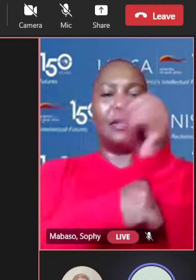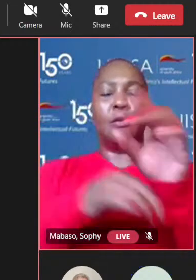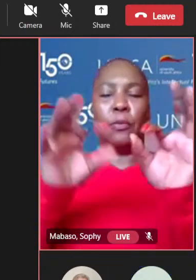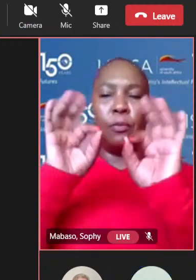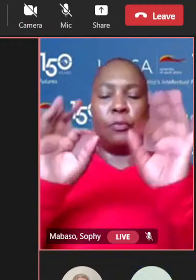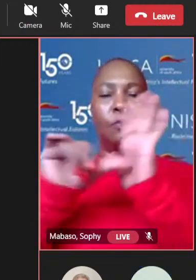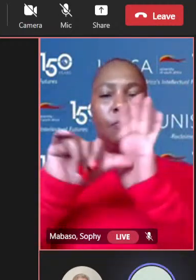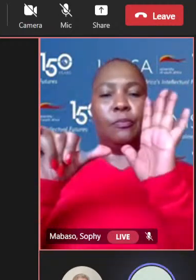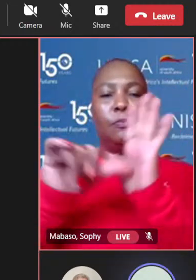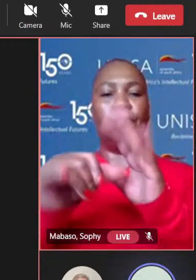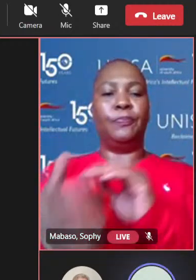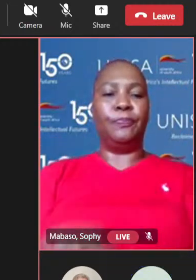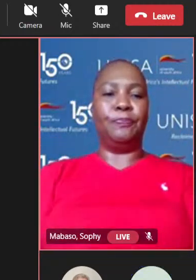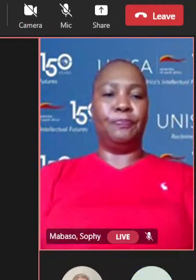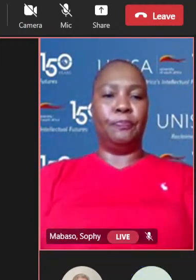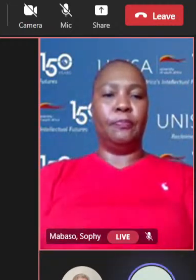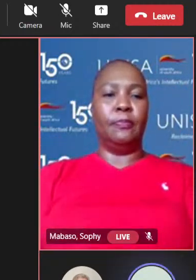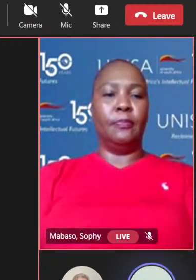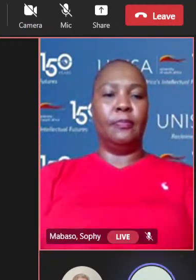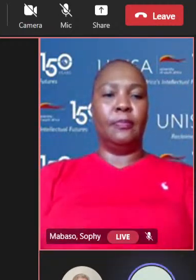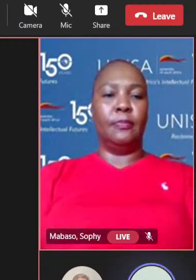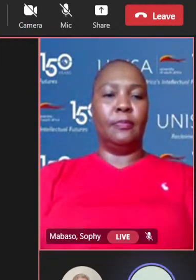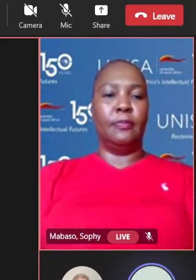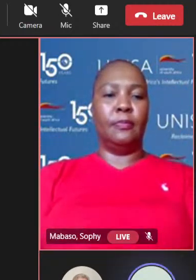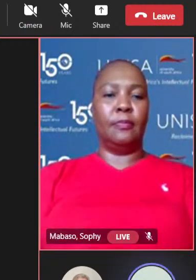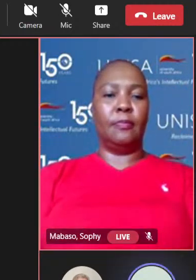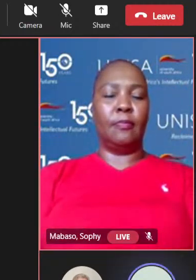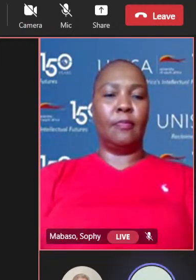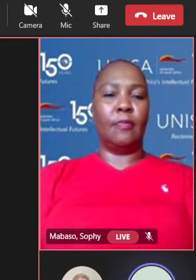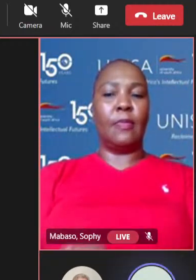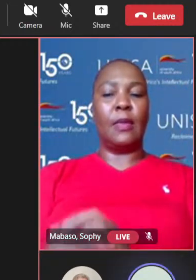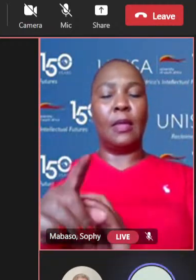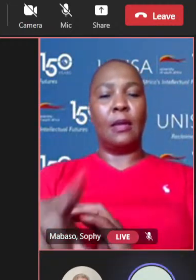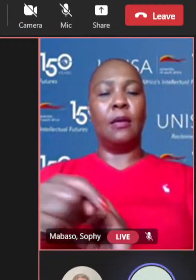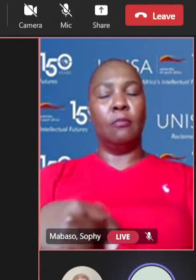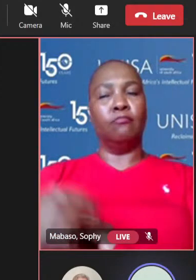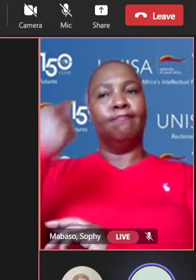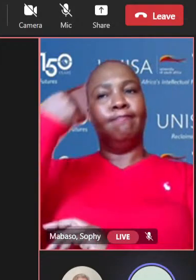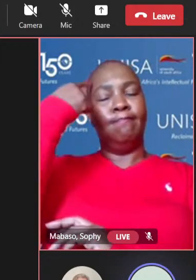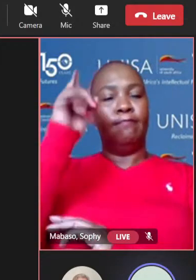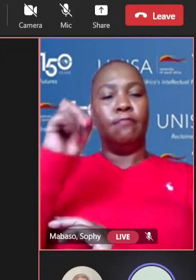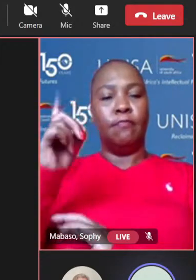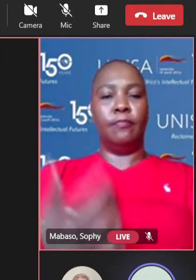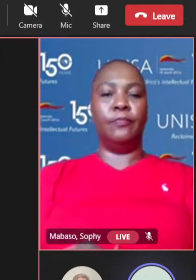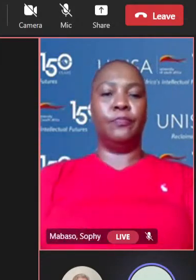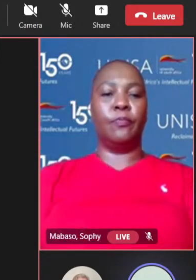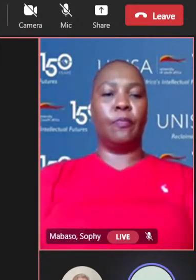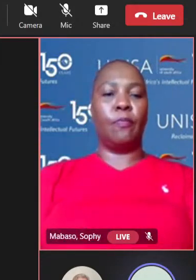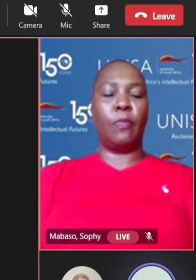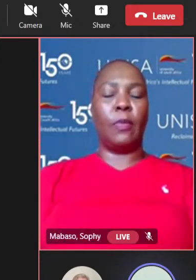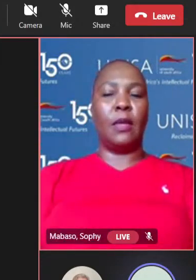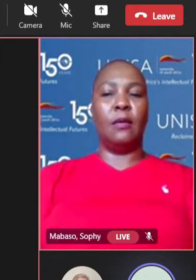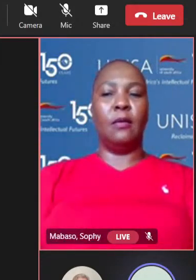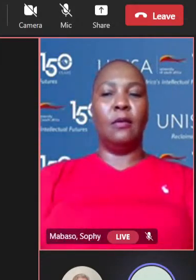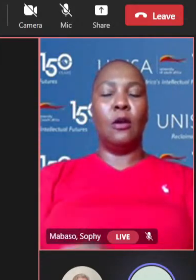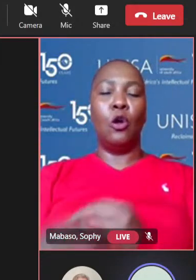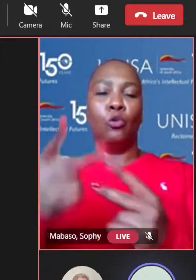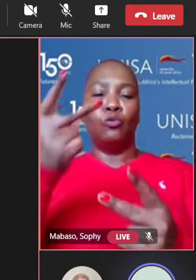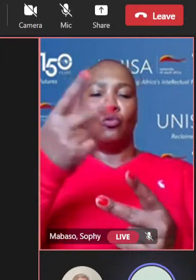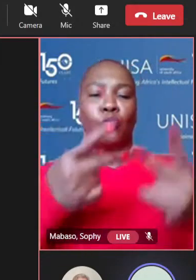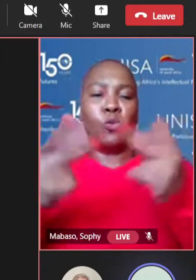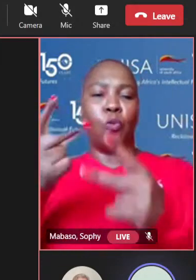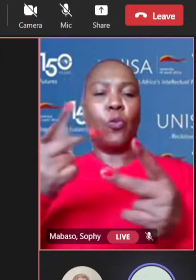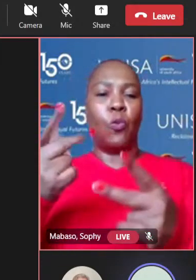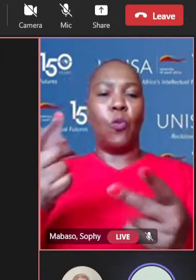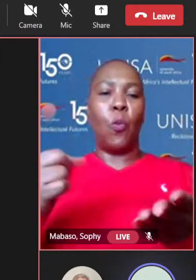please. Okay. Now this is what we suggest. Okay, we will suggest this, that we suggest to draw up a weekly study